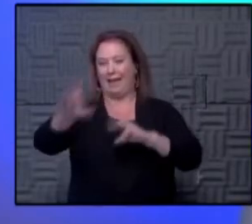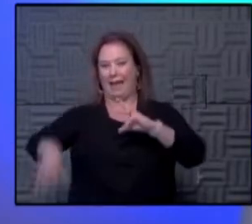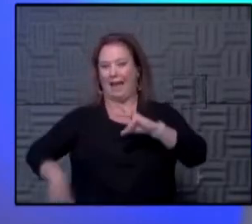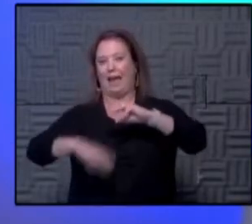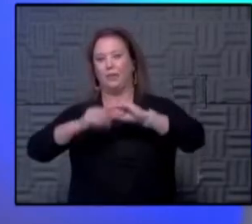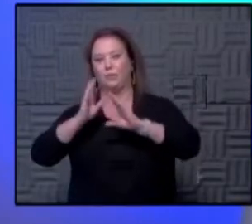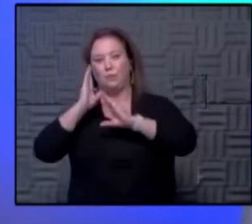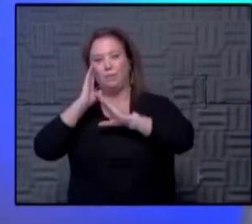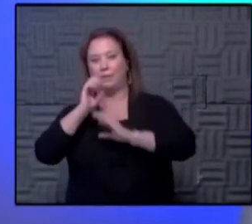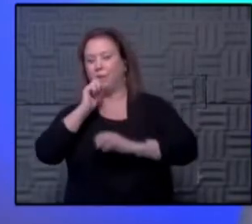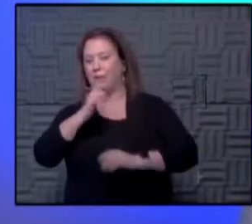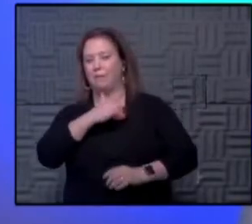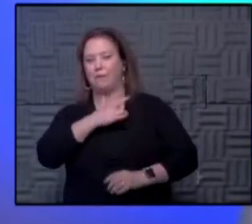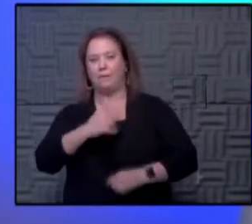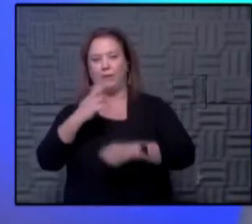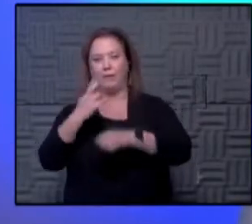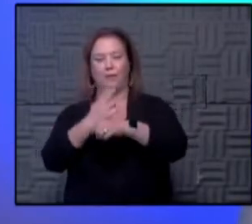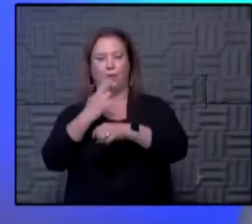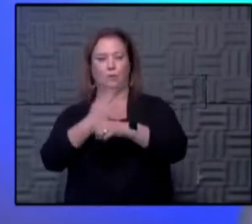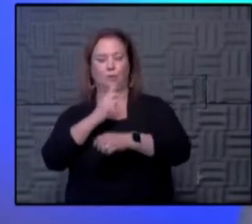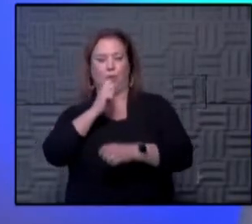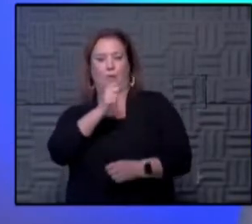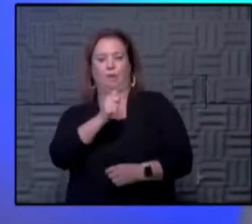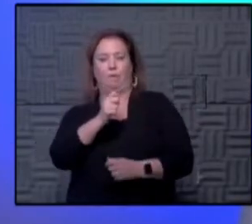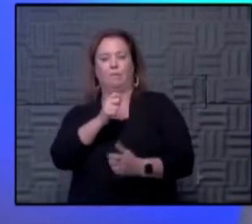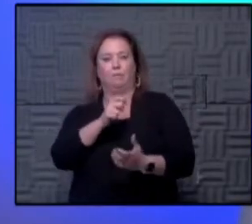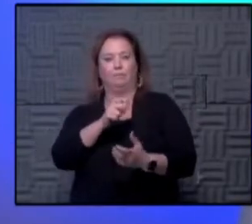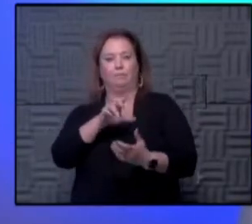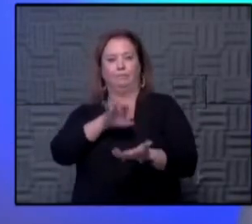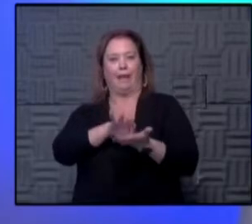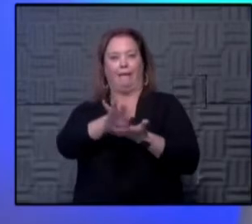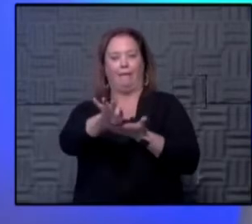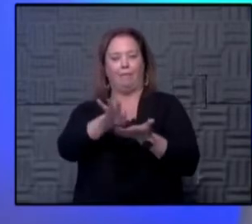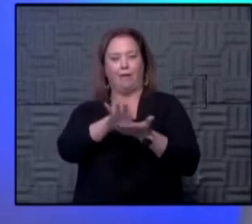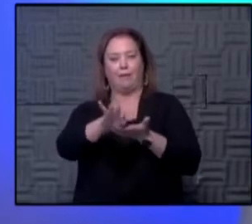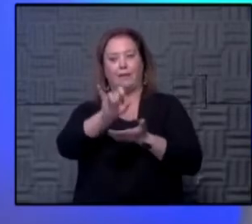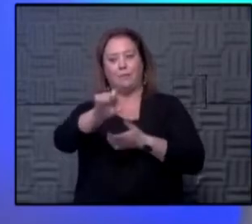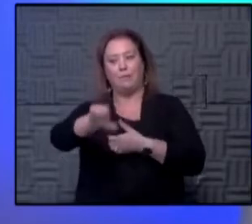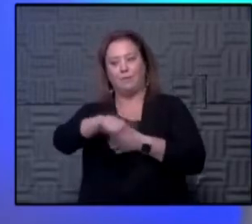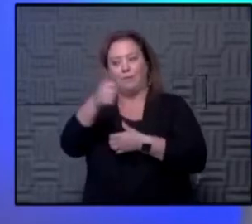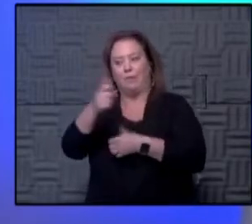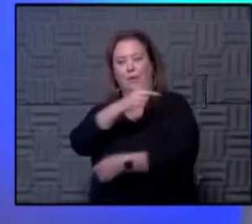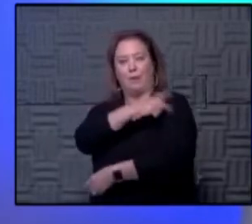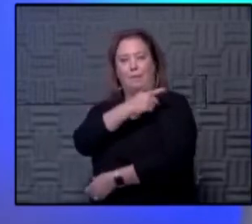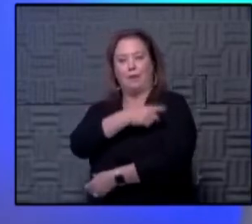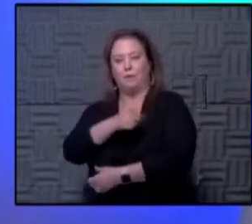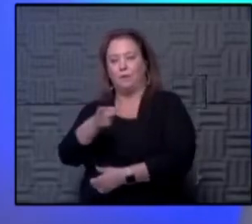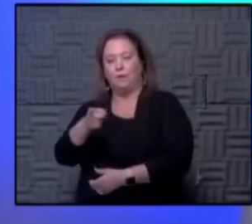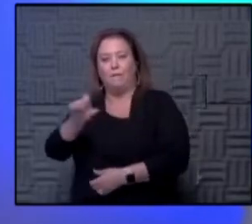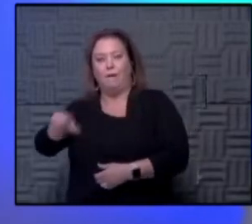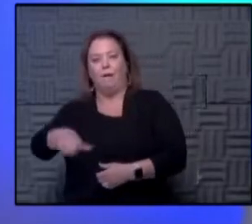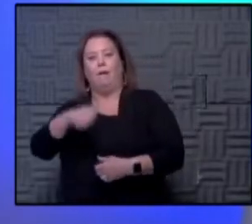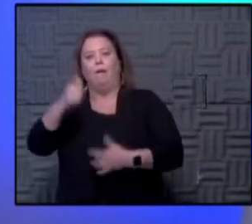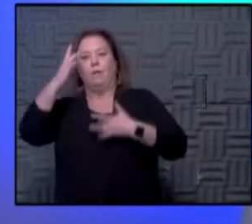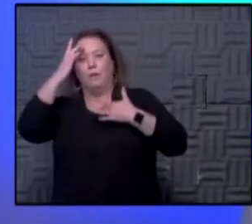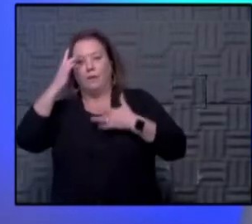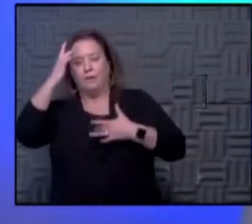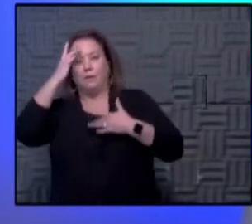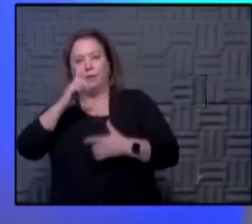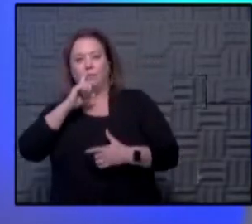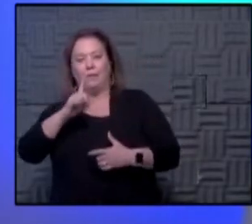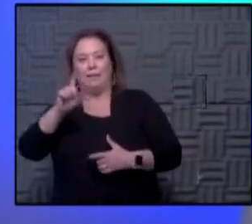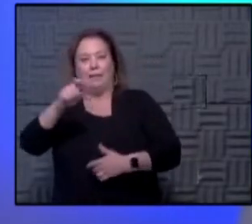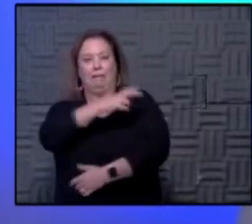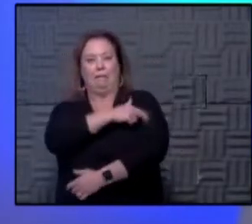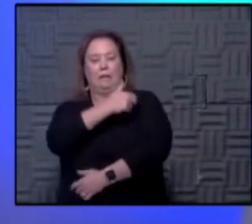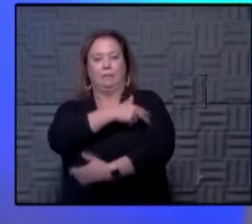that we don't normally have to account for. And that's really displacing the other patients who have other illnesses that really need